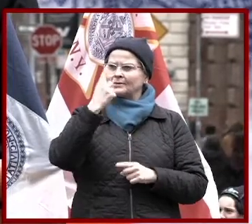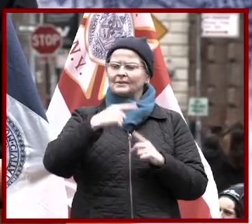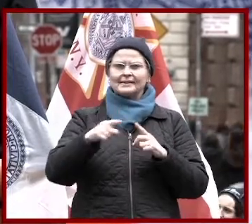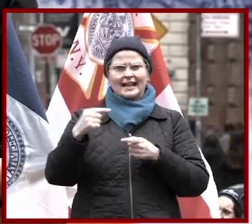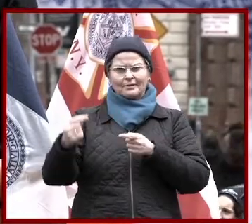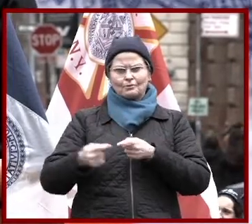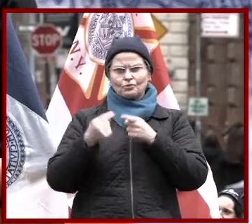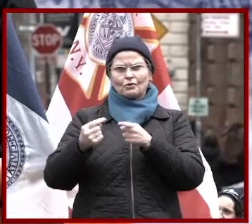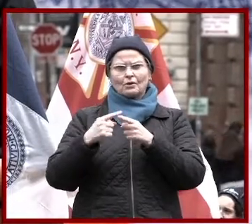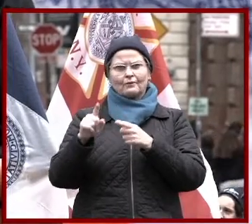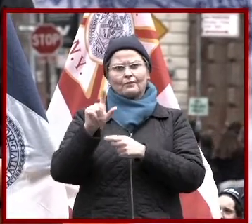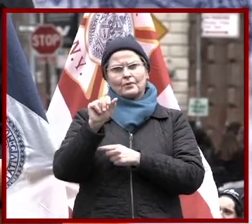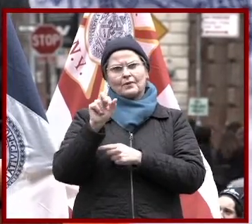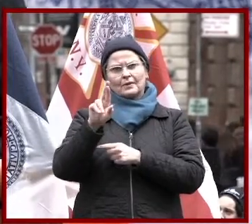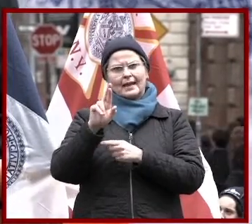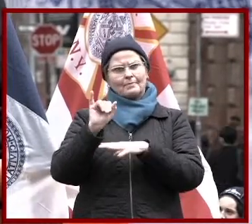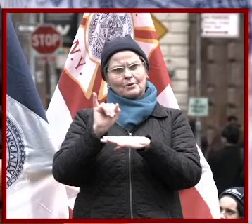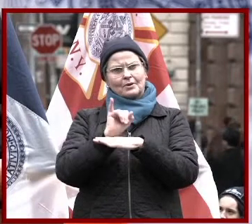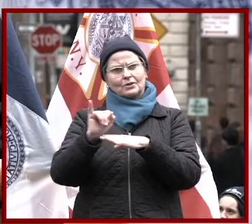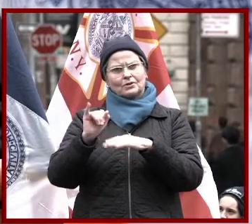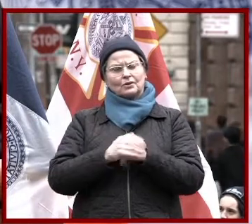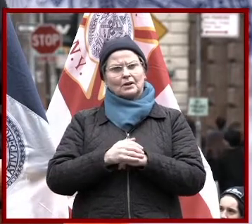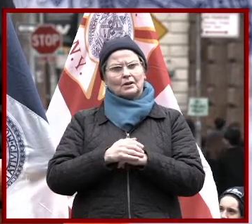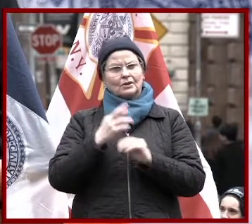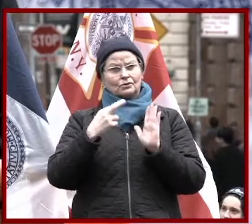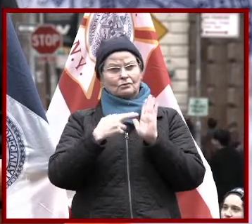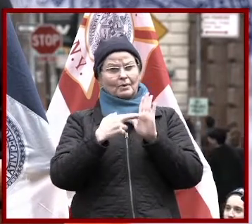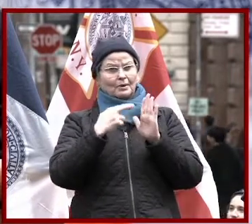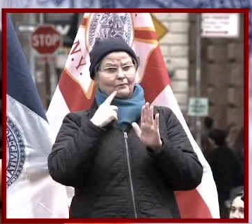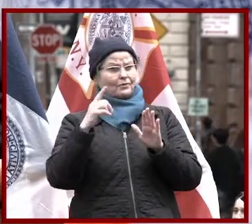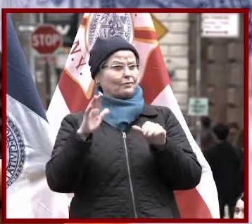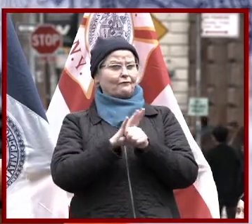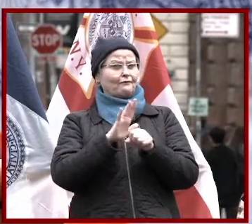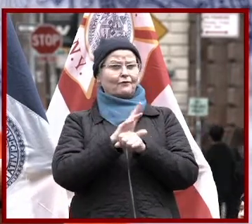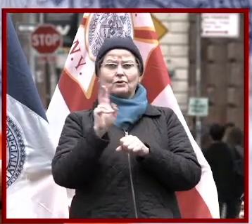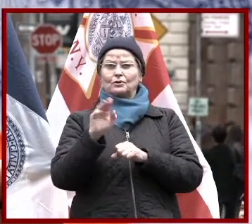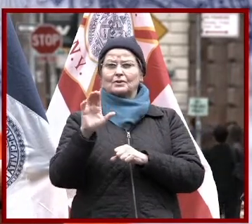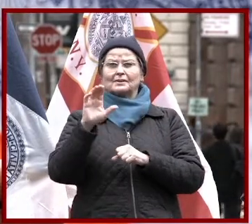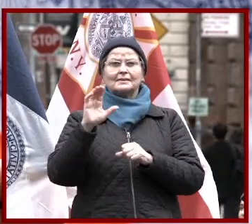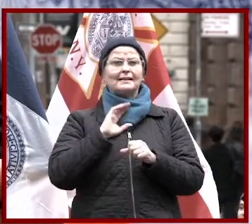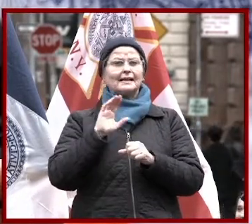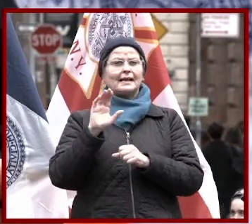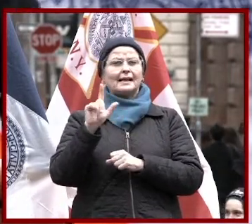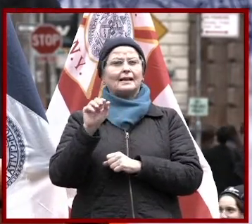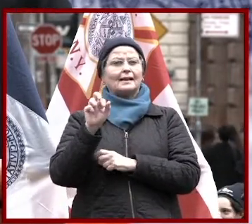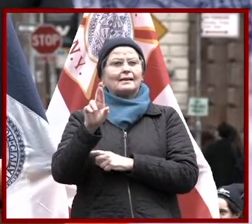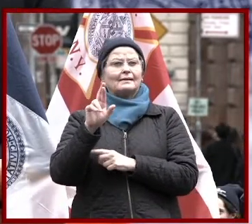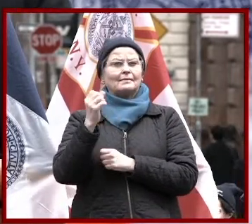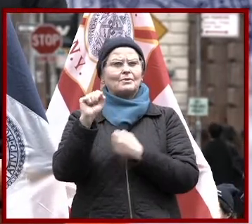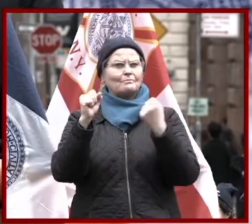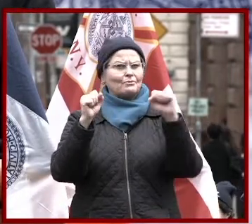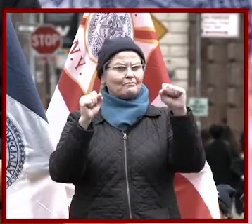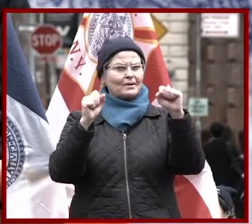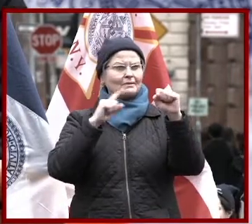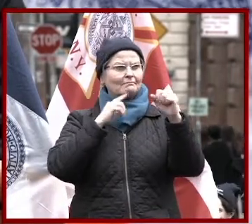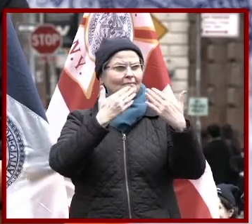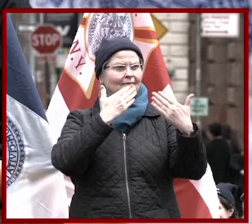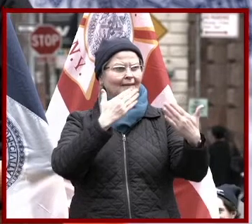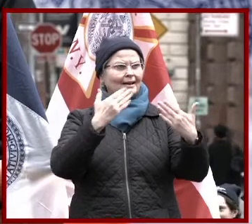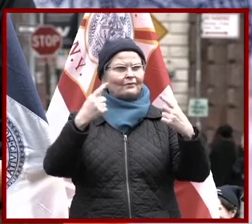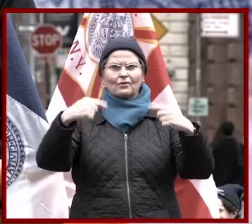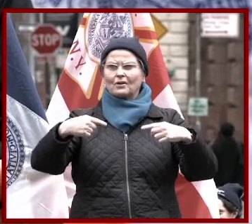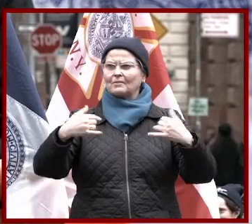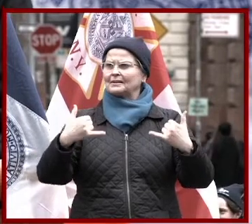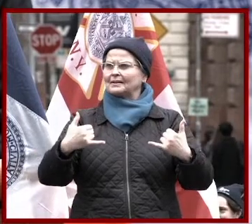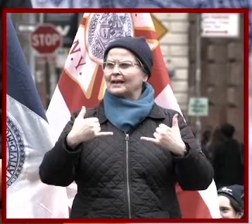so on behalf of the entire New York City labor movement, we thank you all for joining us here today to mourn for